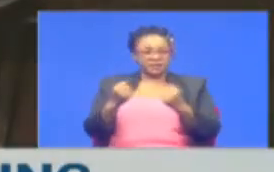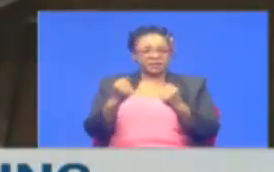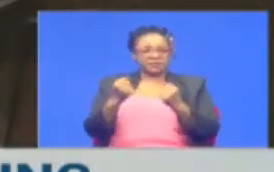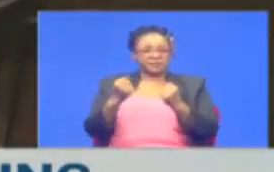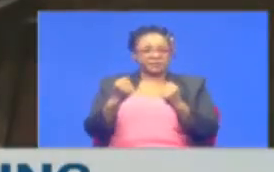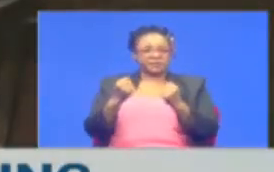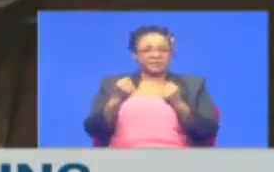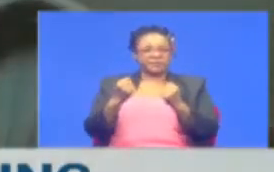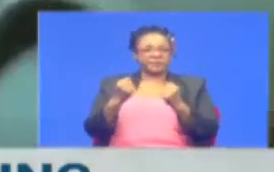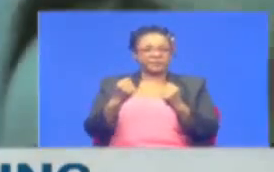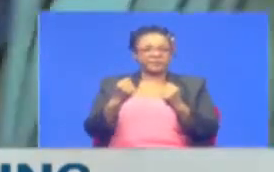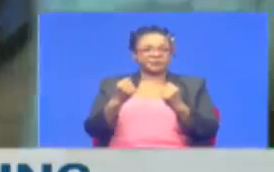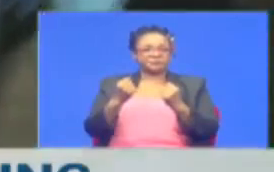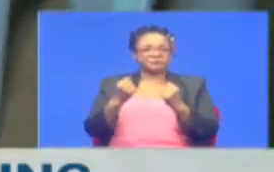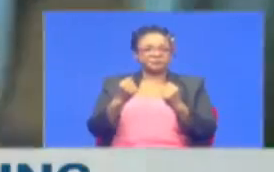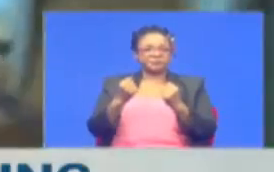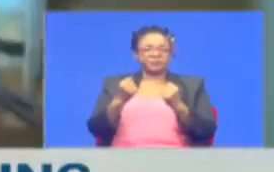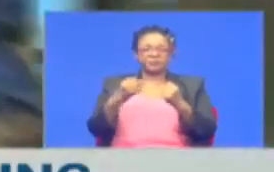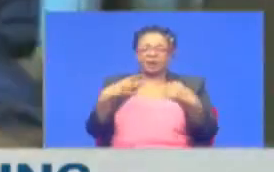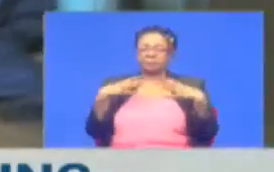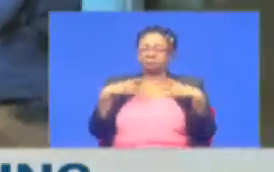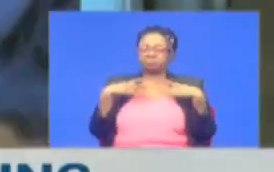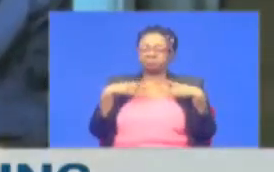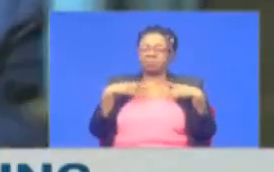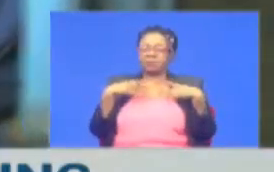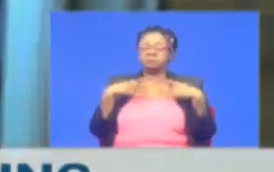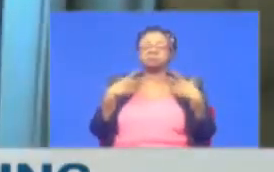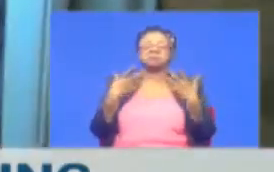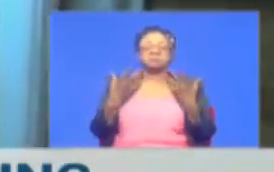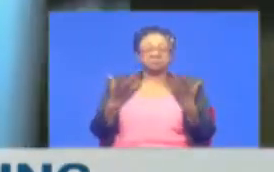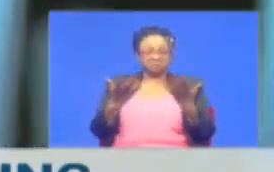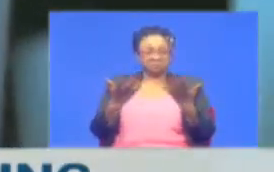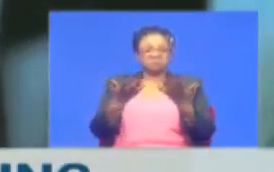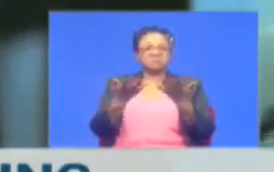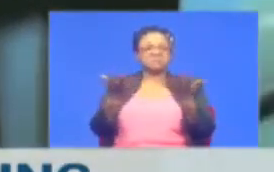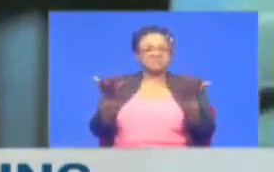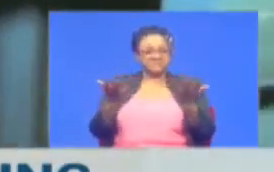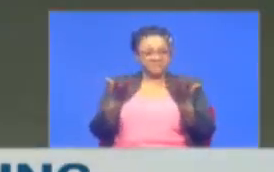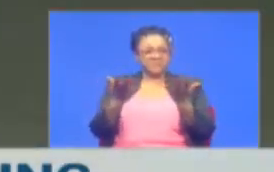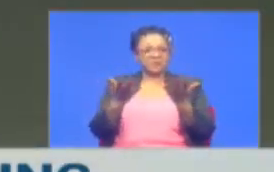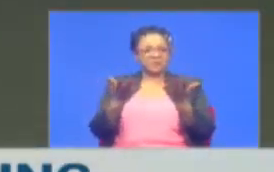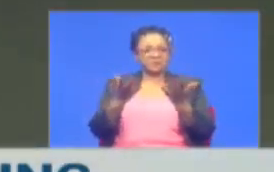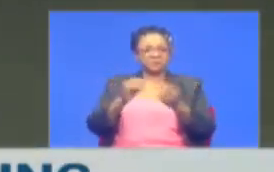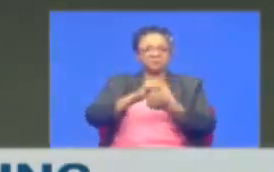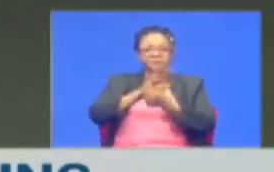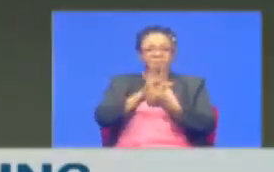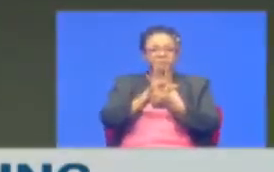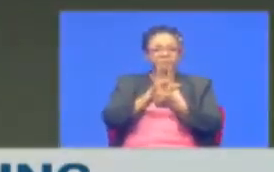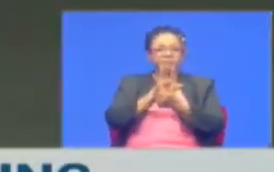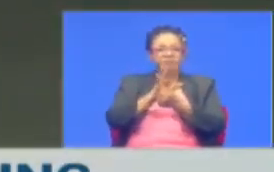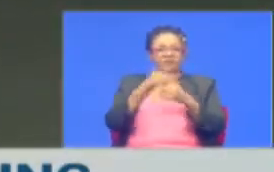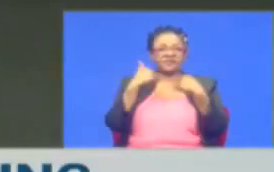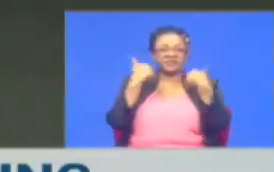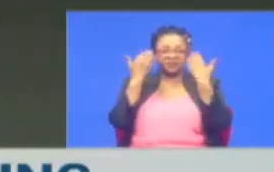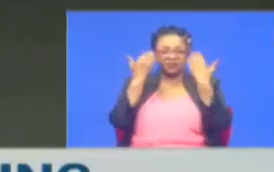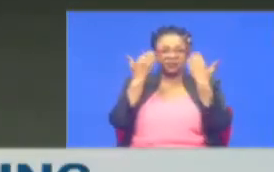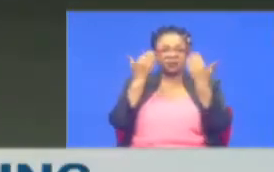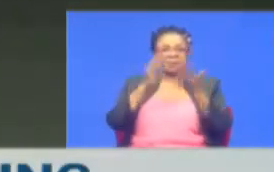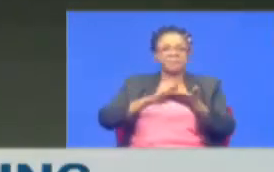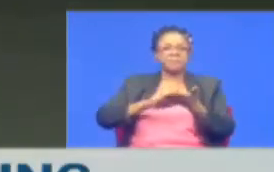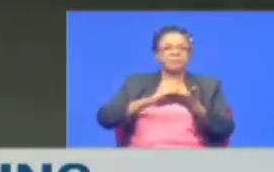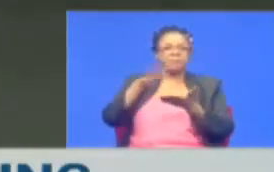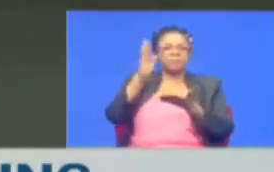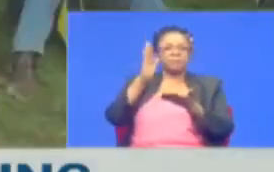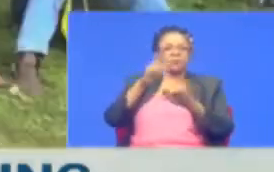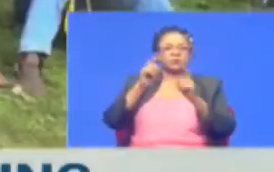A relaxed attitude appears to have descended upon the nation. COVID-19 fatigue, if you may. More pressing needs